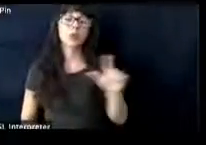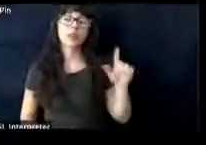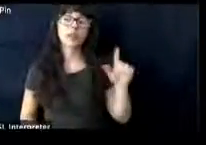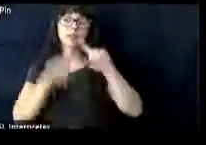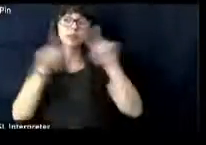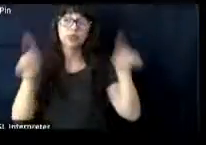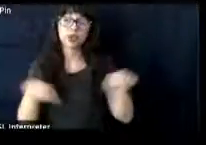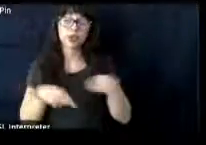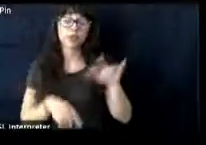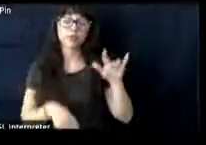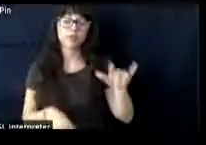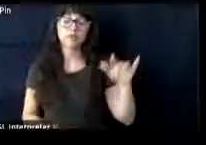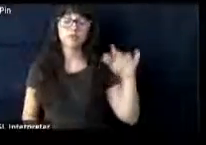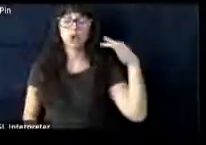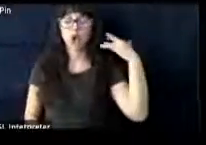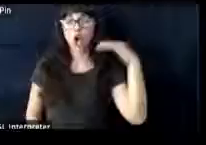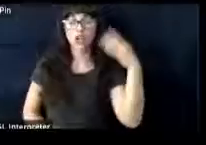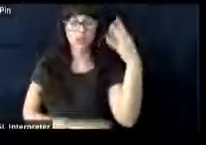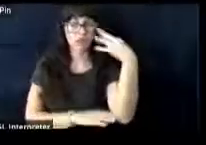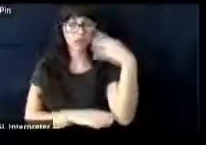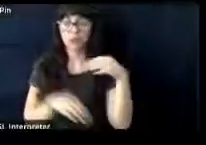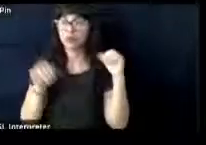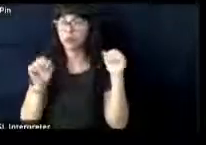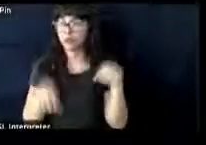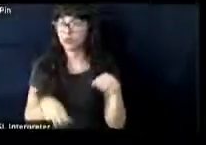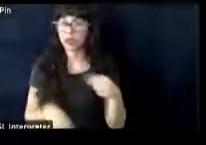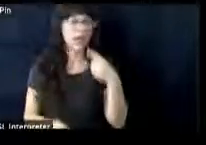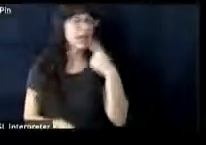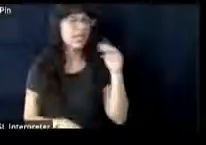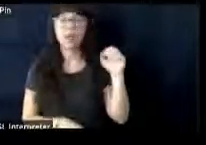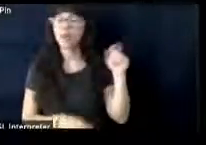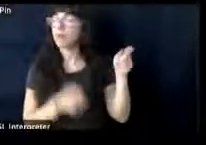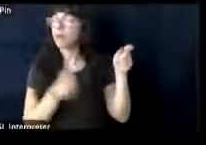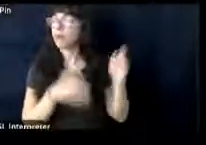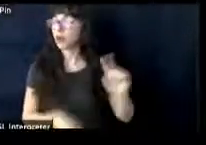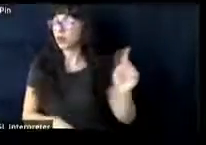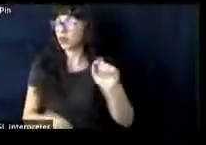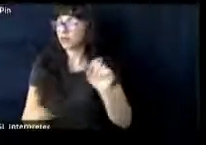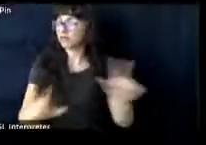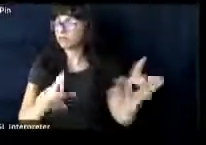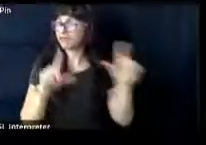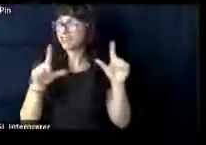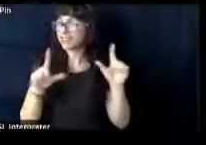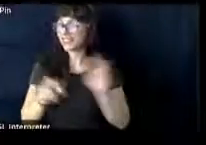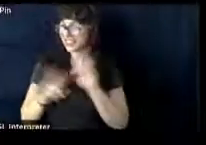If you'll please let the mapper know what area you would like to discuss today, the floor is yours.